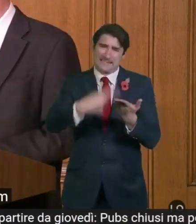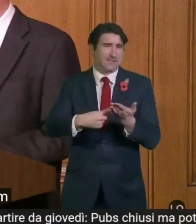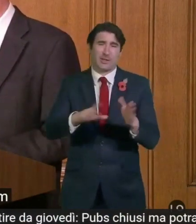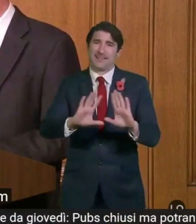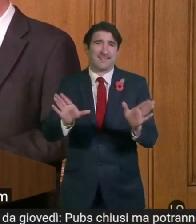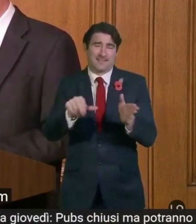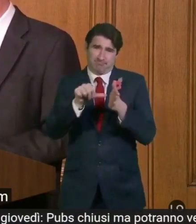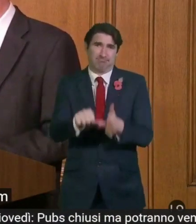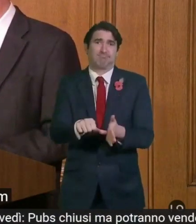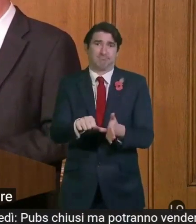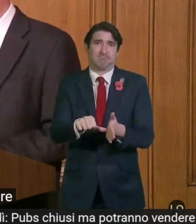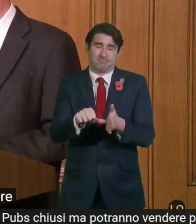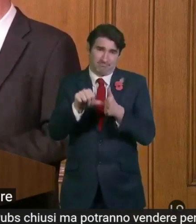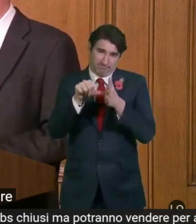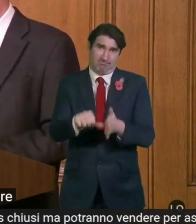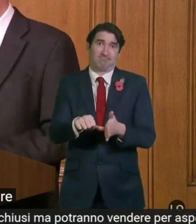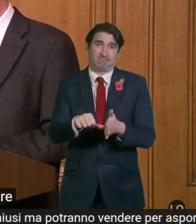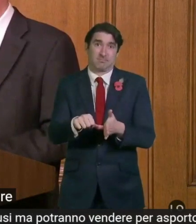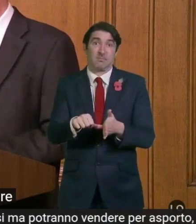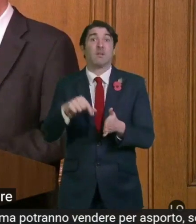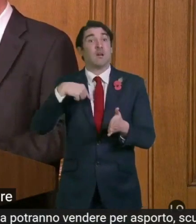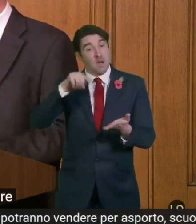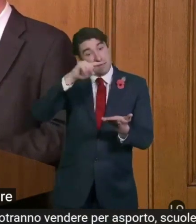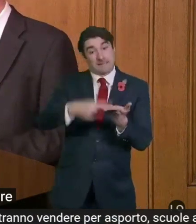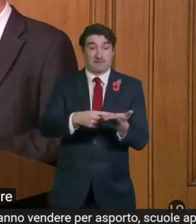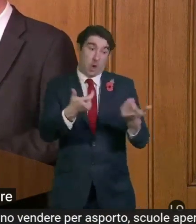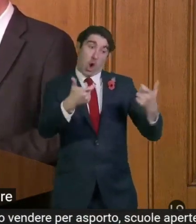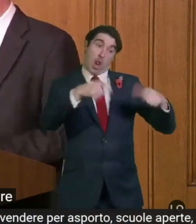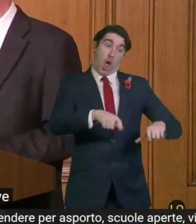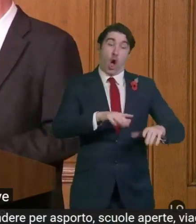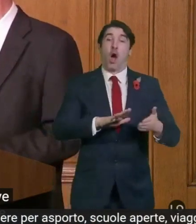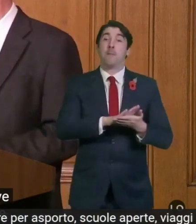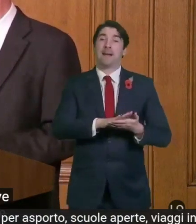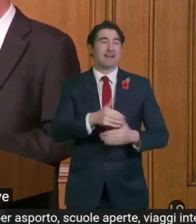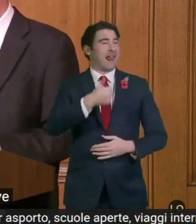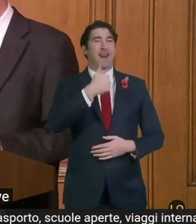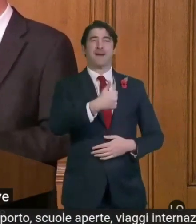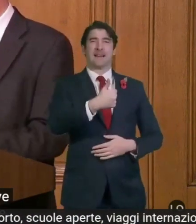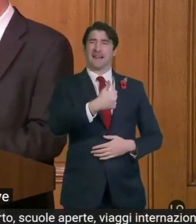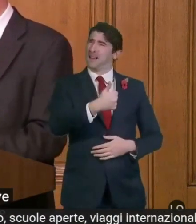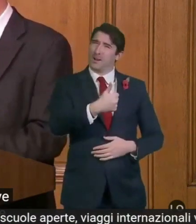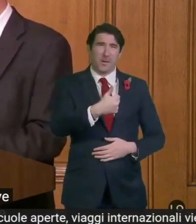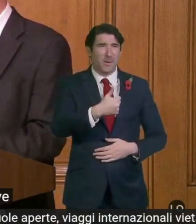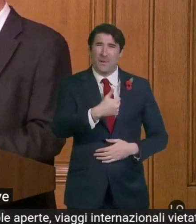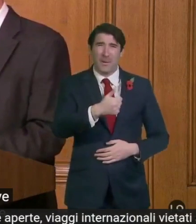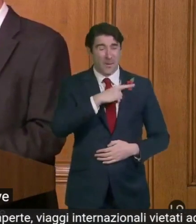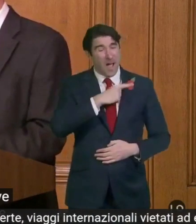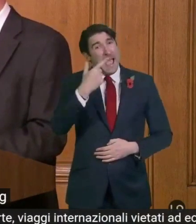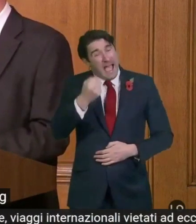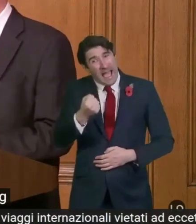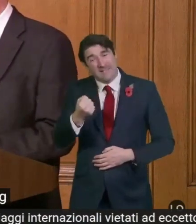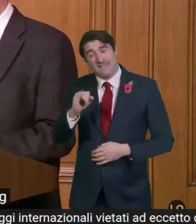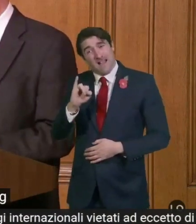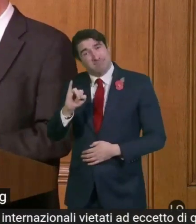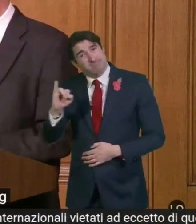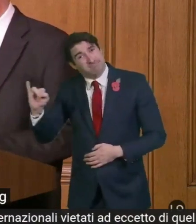significant downsides. And therefore, we've always been having to, in the advice, walk the path of saying there are some very significant things you have to